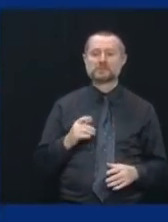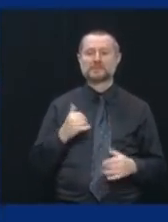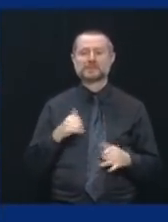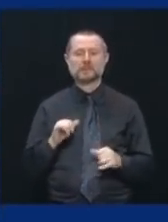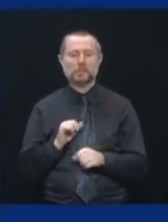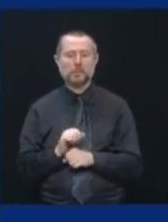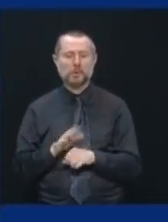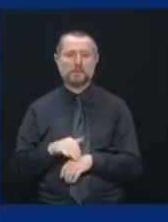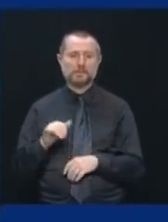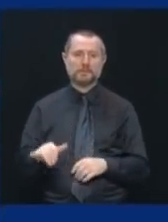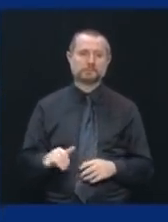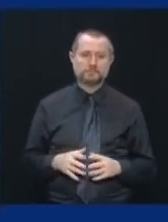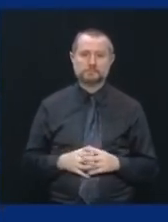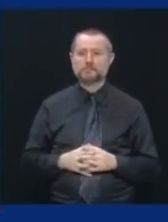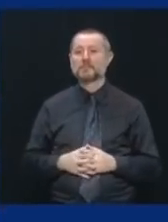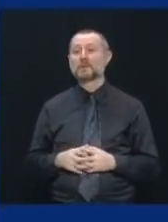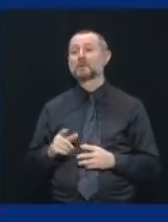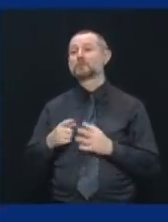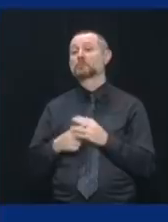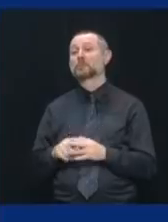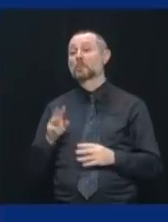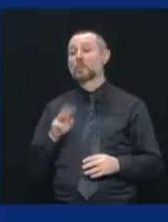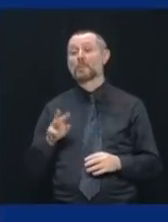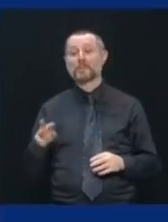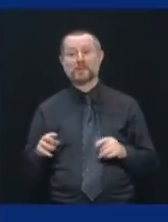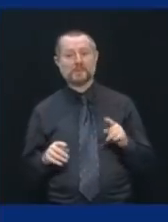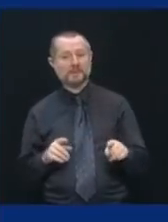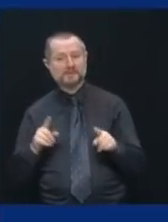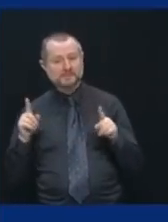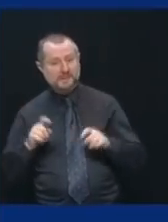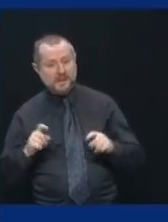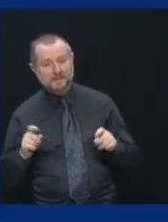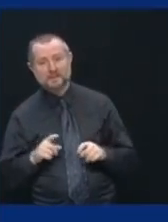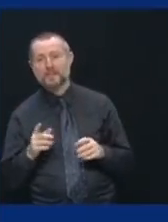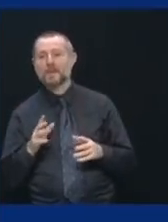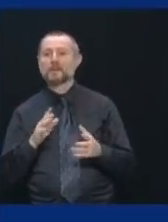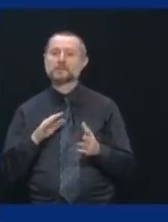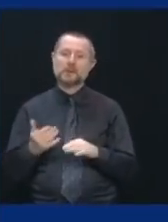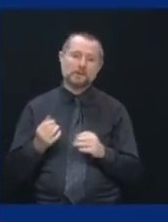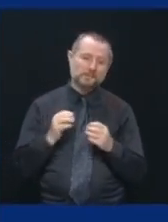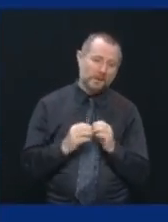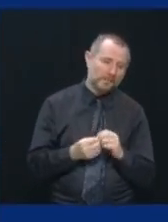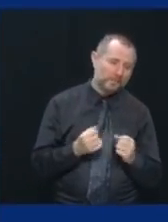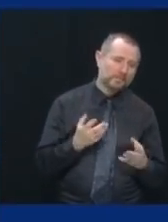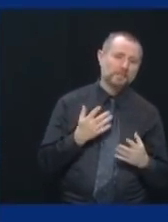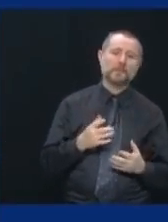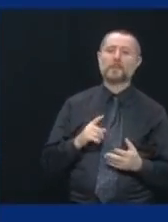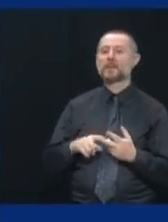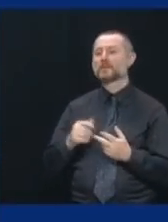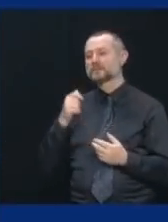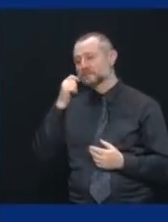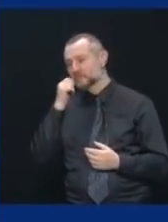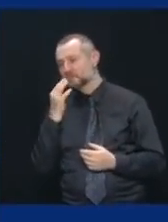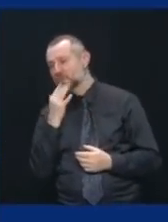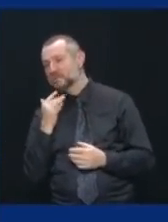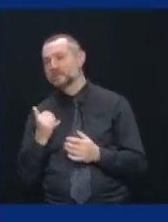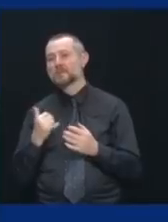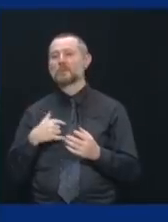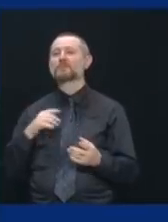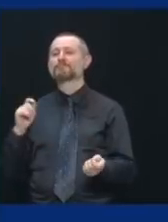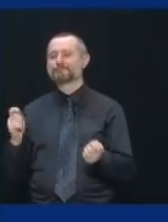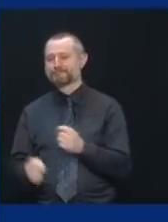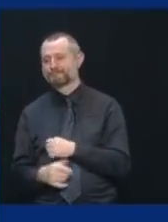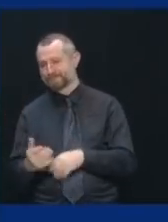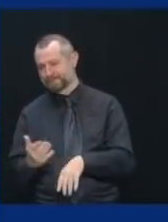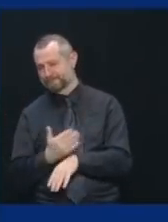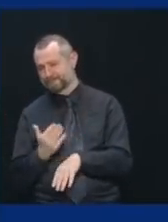the original site when we had testing and the mortality information, and then we added race. So we're going through that process again right now. I know it's not as